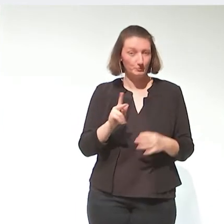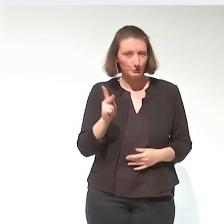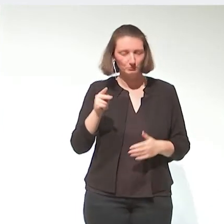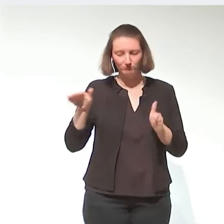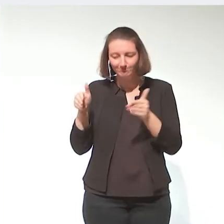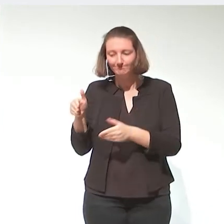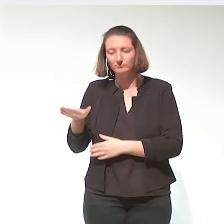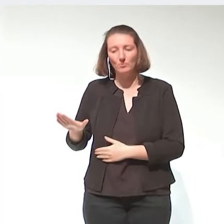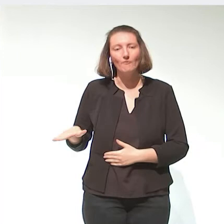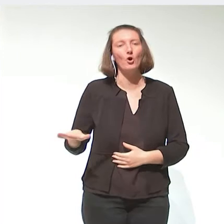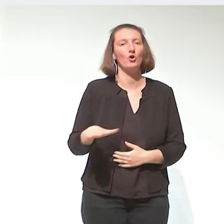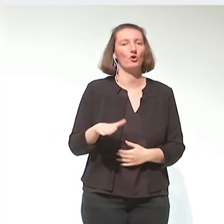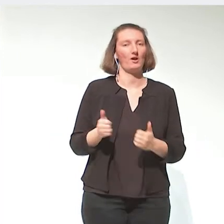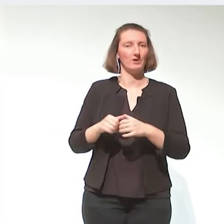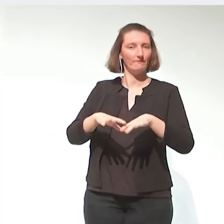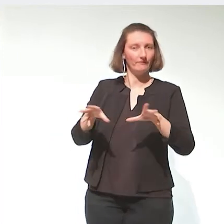day stay